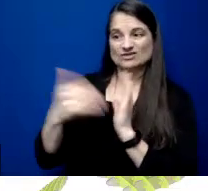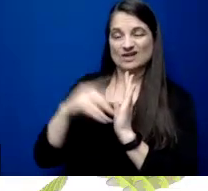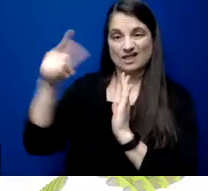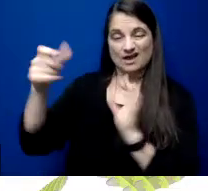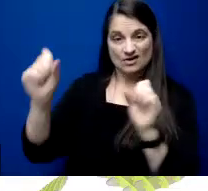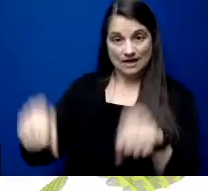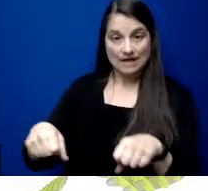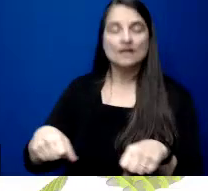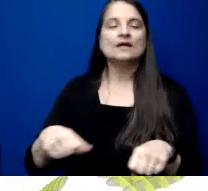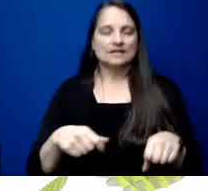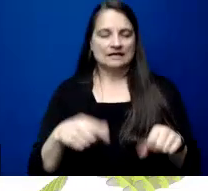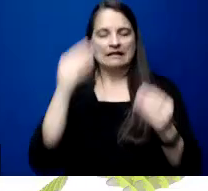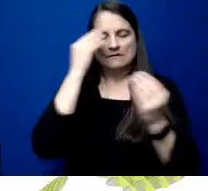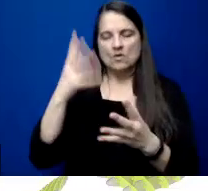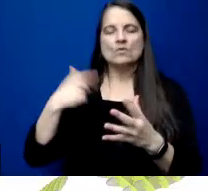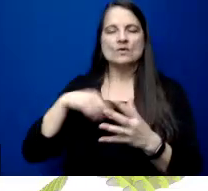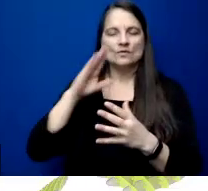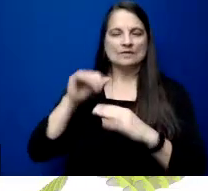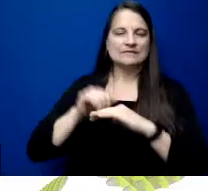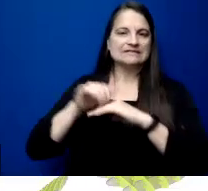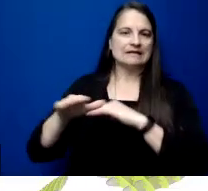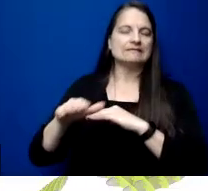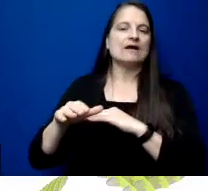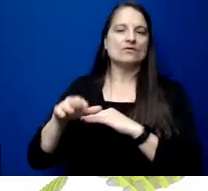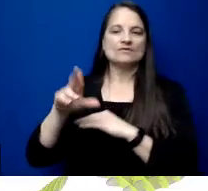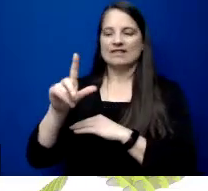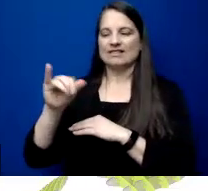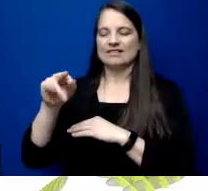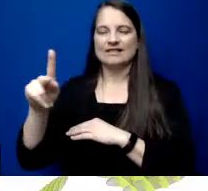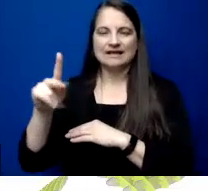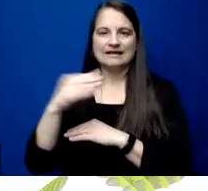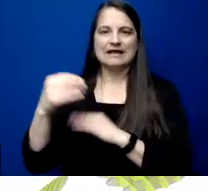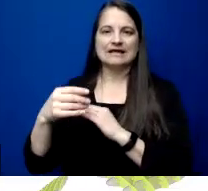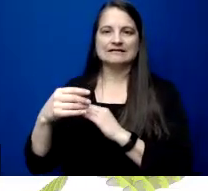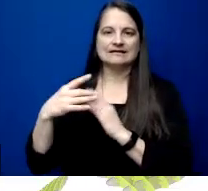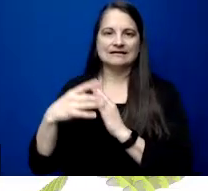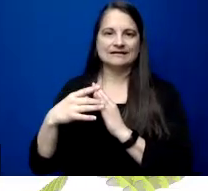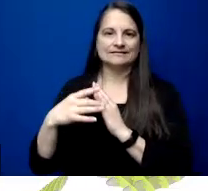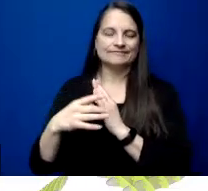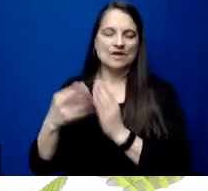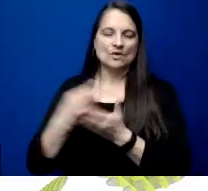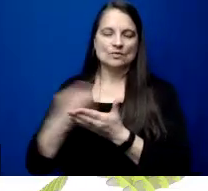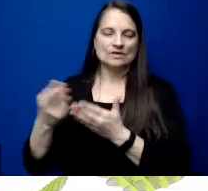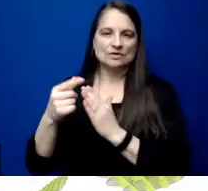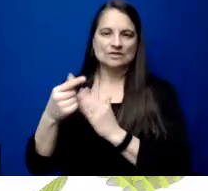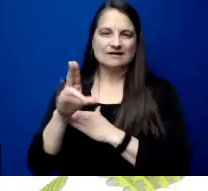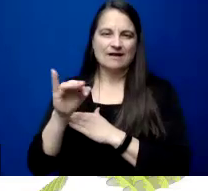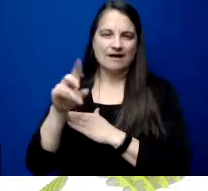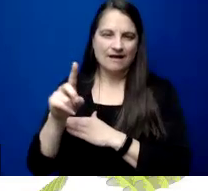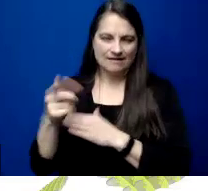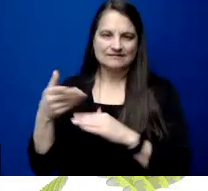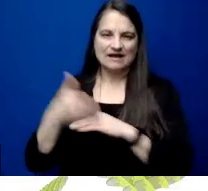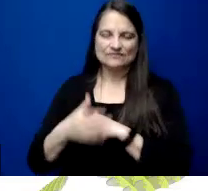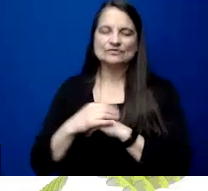guide and the recording and a recording link after the training. And also, I